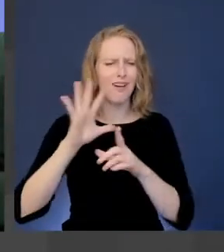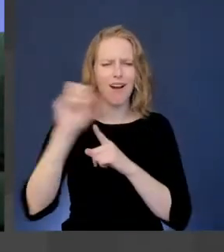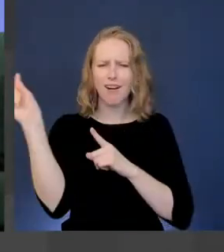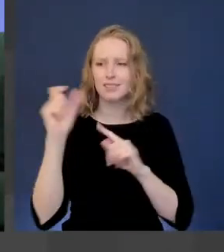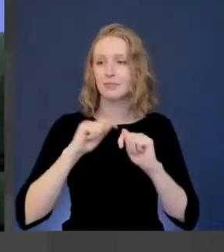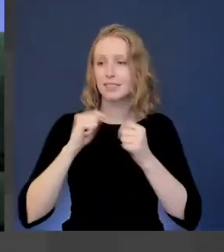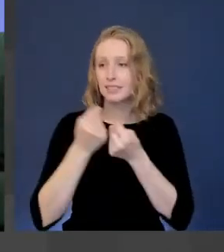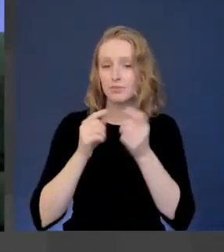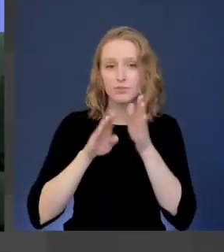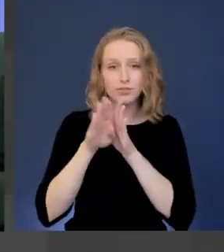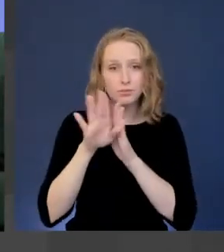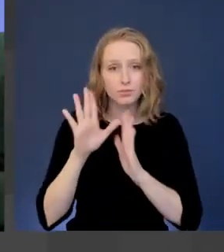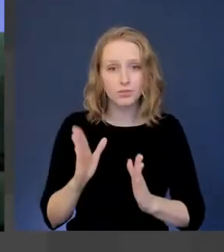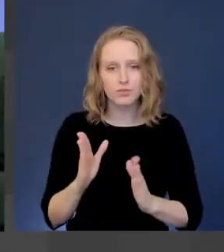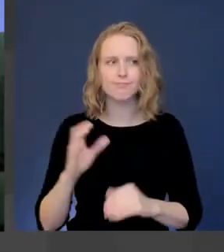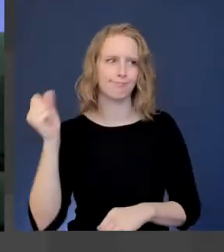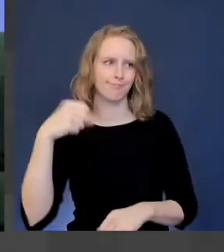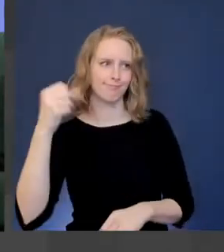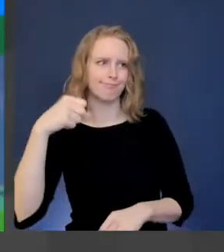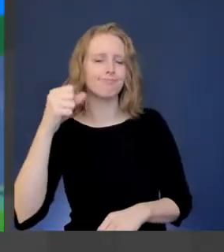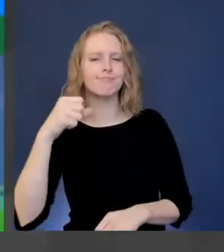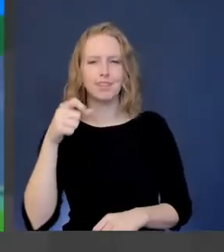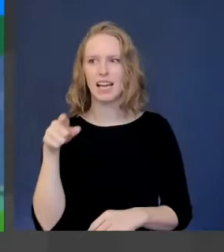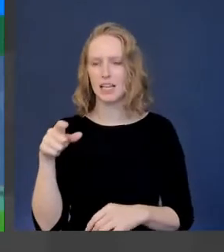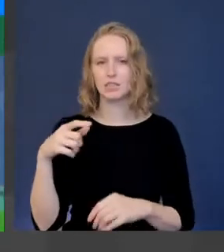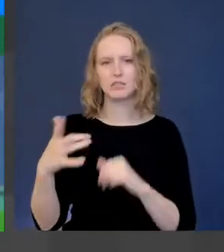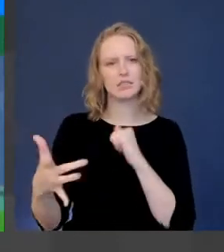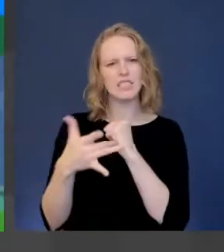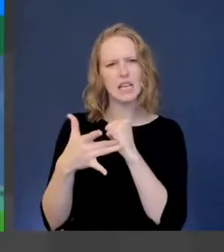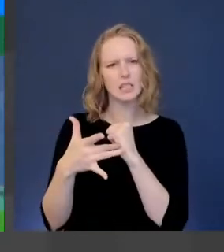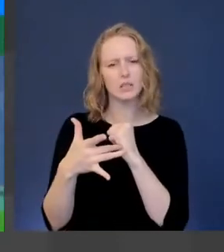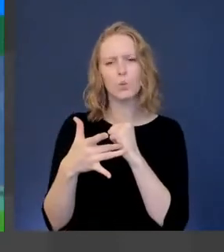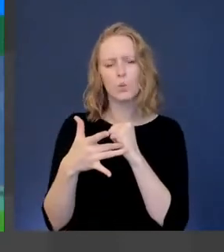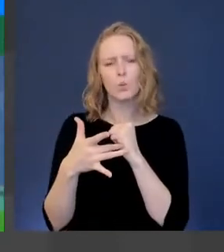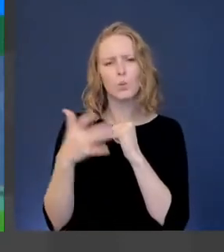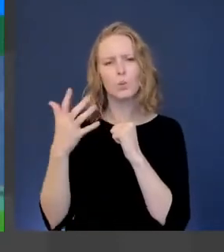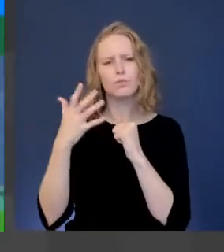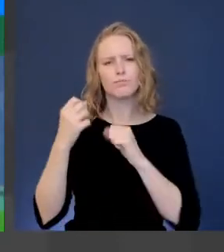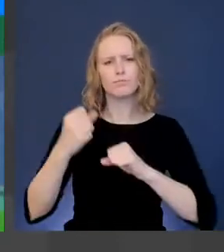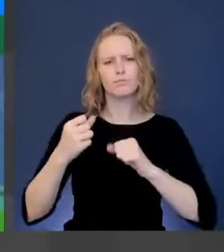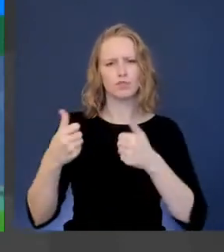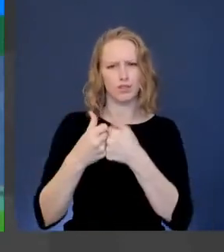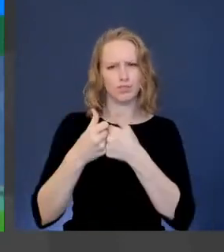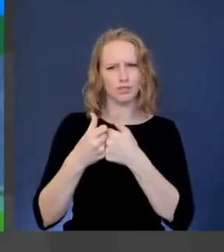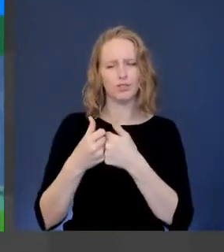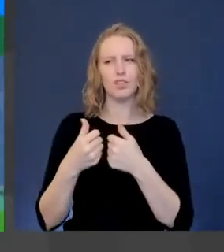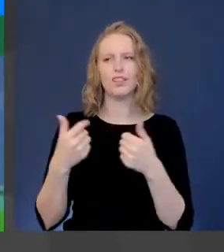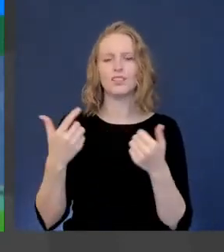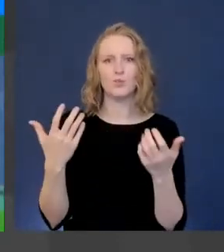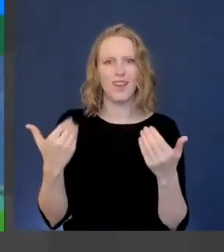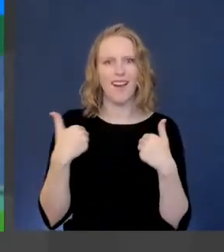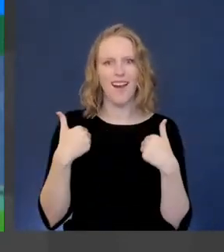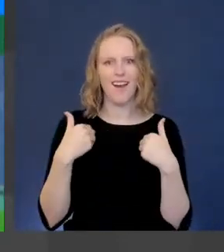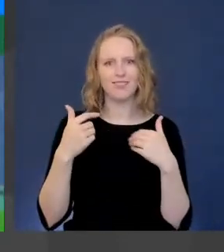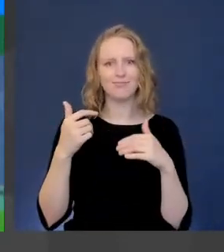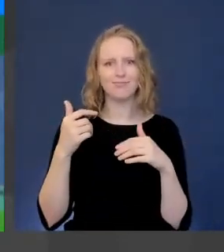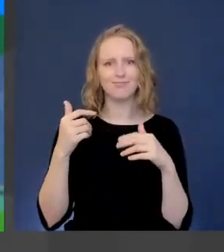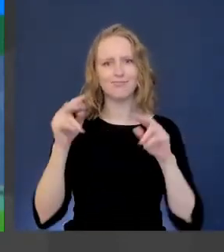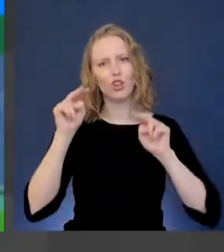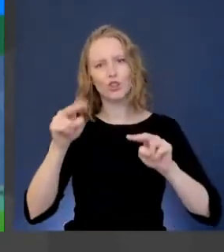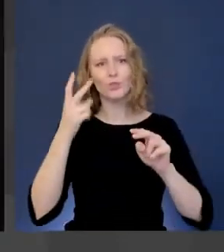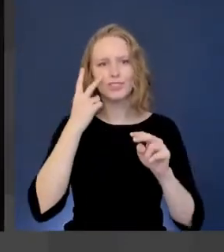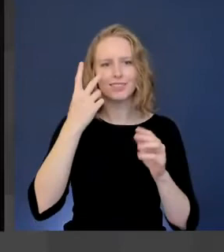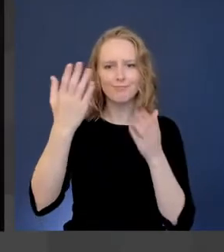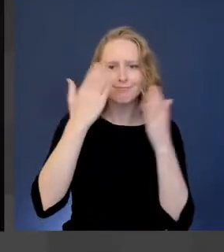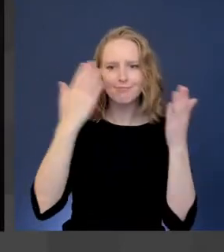was like quite a technical challenge. So we have an inside look at sort of a lot that went into Caves and Cliffs Part 2. Yep, let's